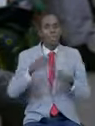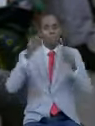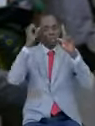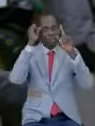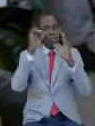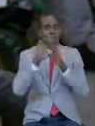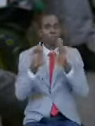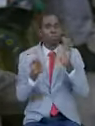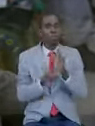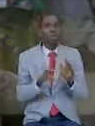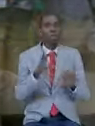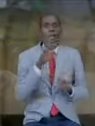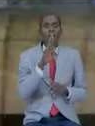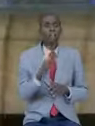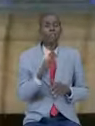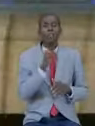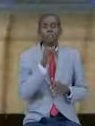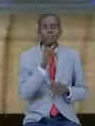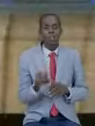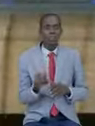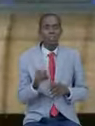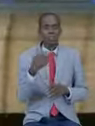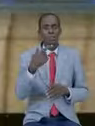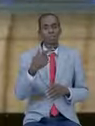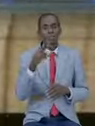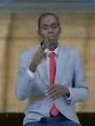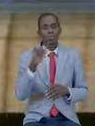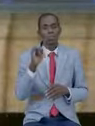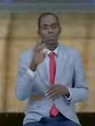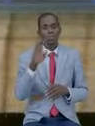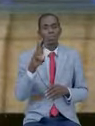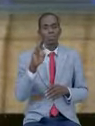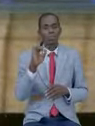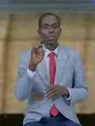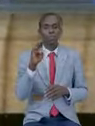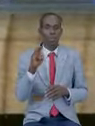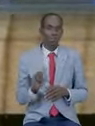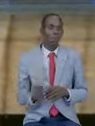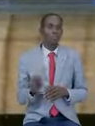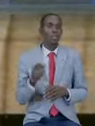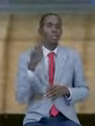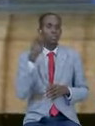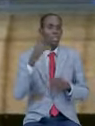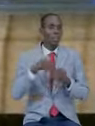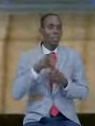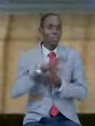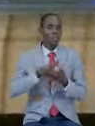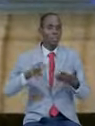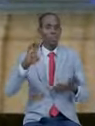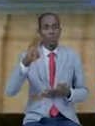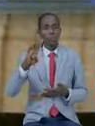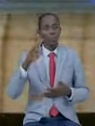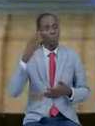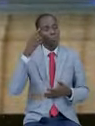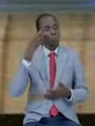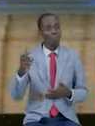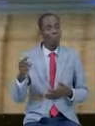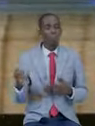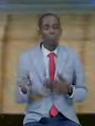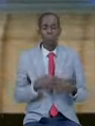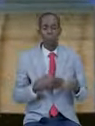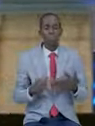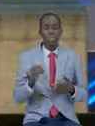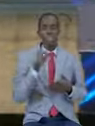are not grievous. Look at verse 4. In verse 4, he tells us, for whatsoever